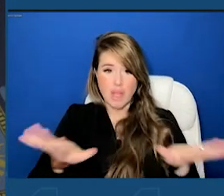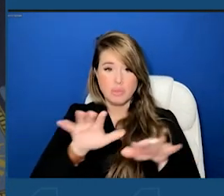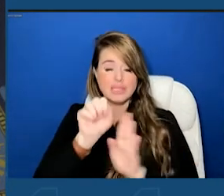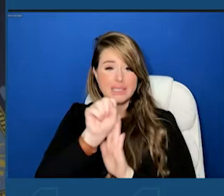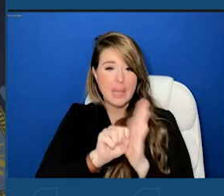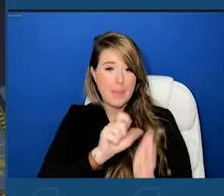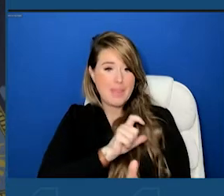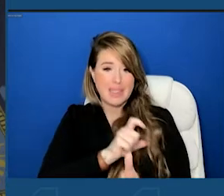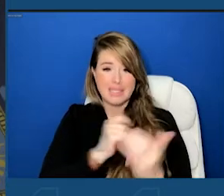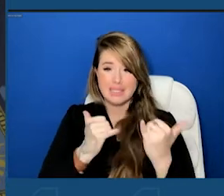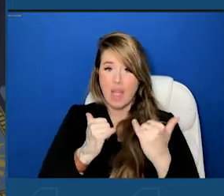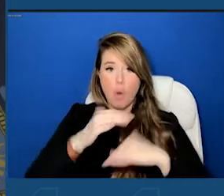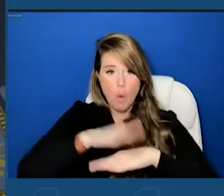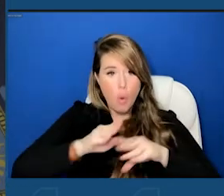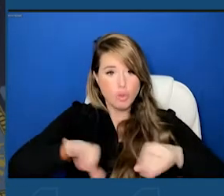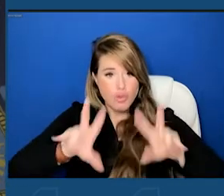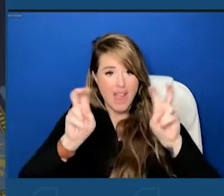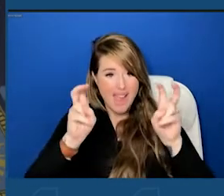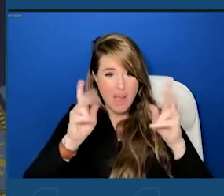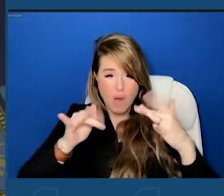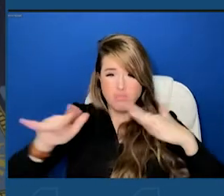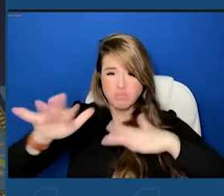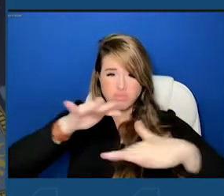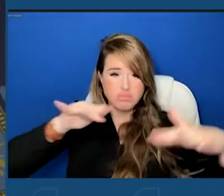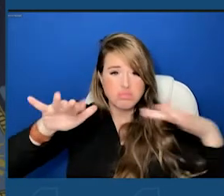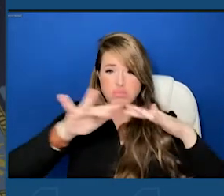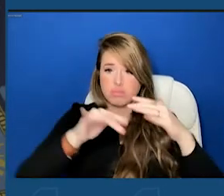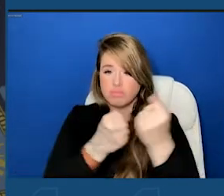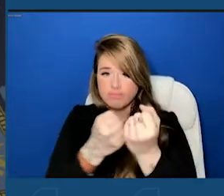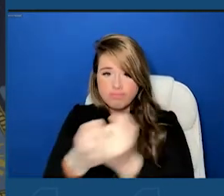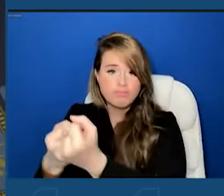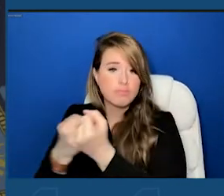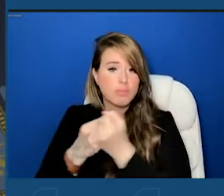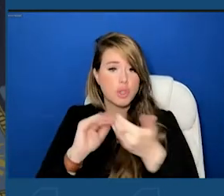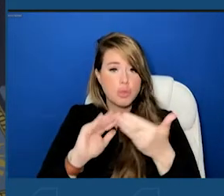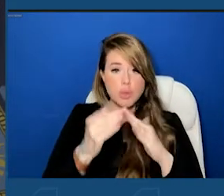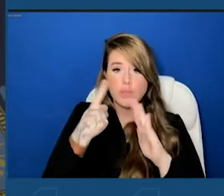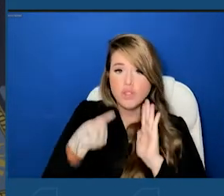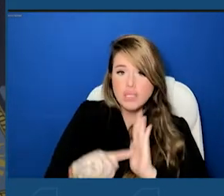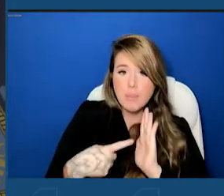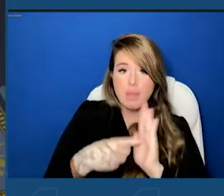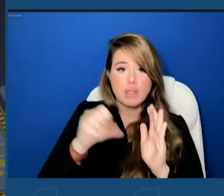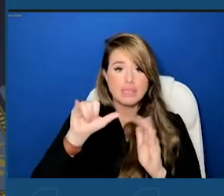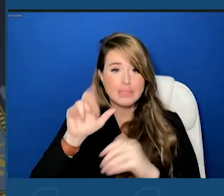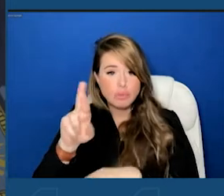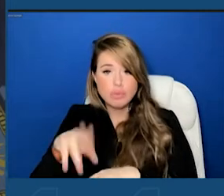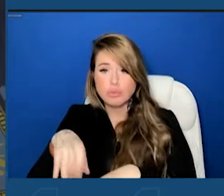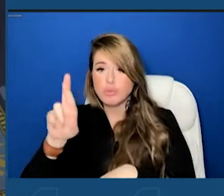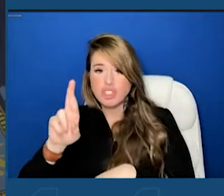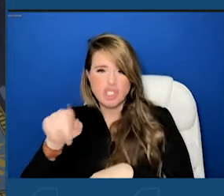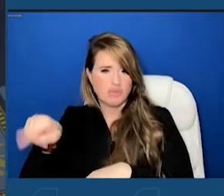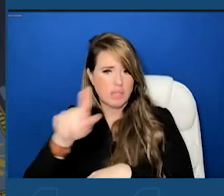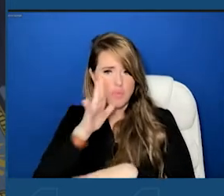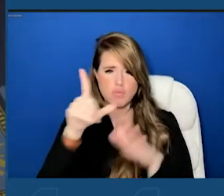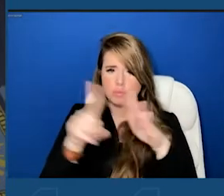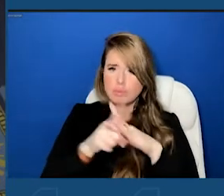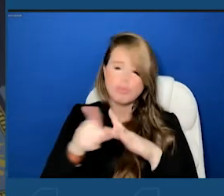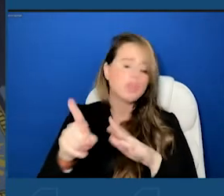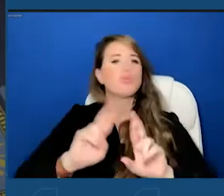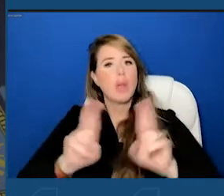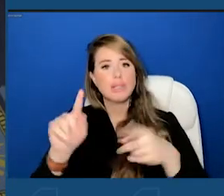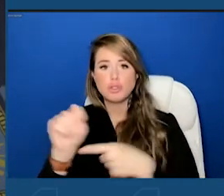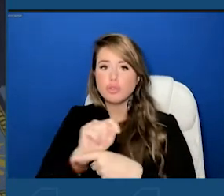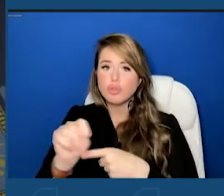never, on the ground in high-need communities like Rochester and Syracuse. They'll be wherever you want them to be. And they're trained, they're professionals, and